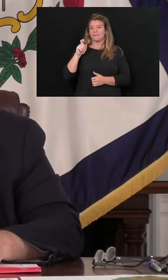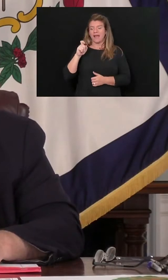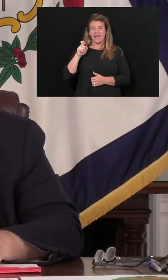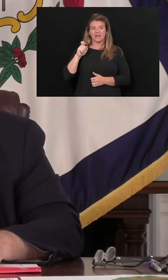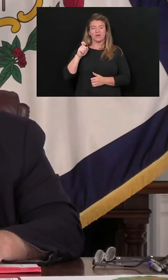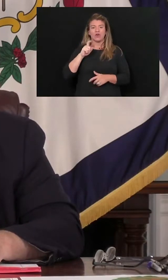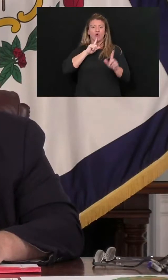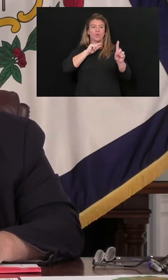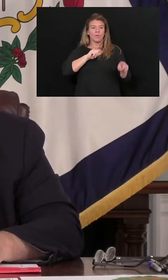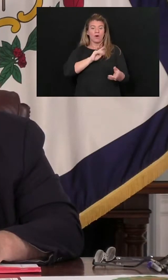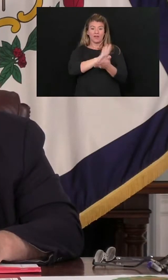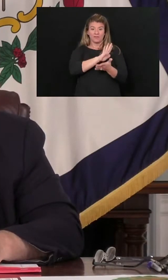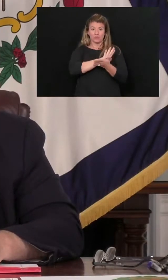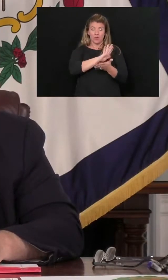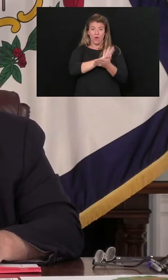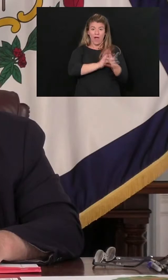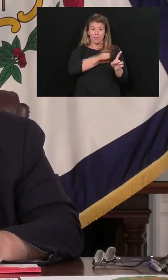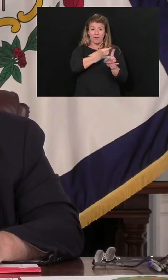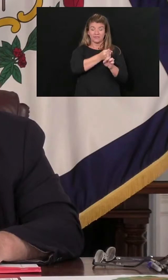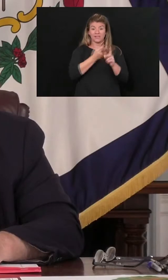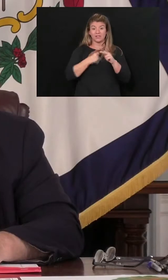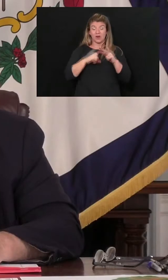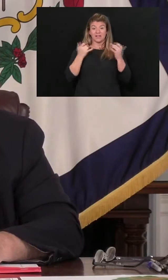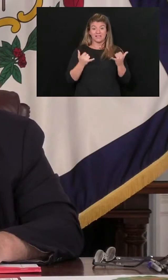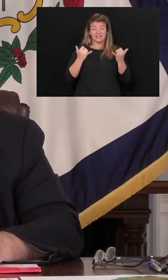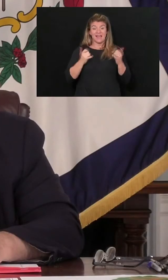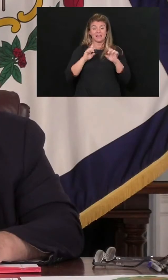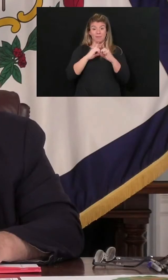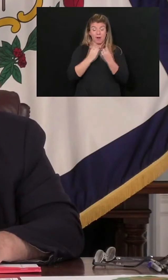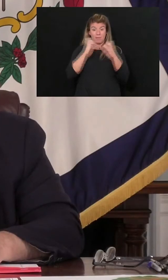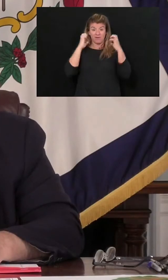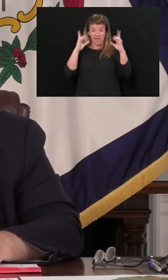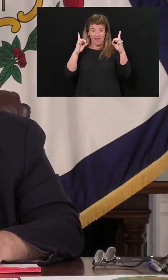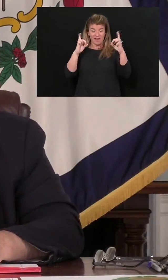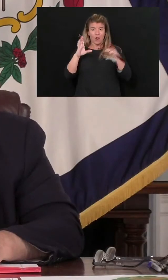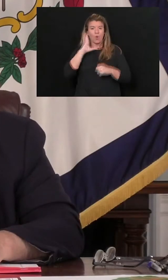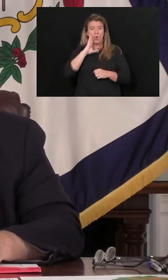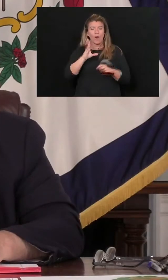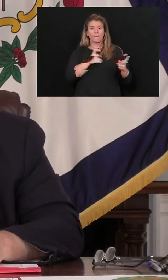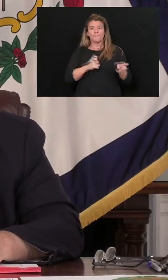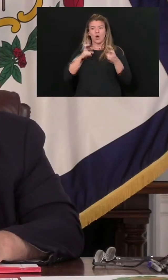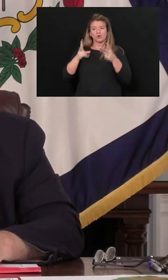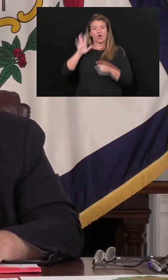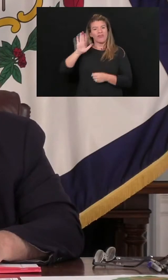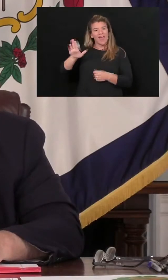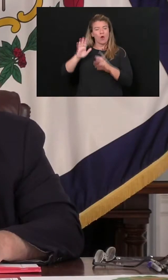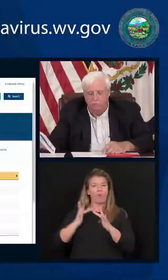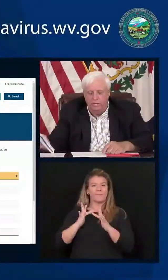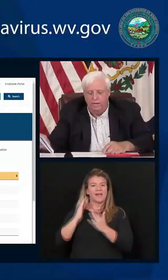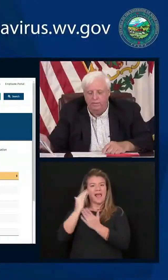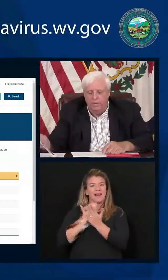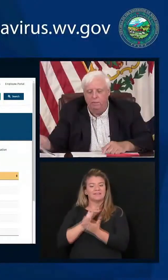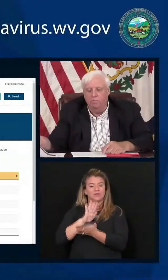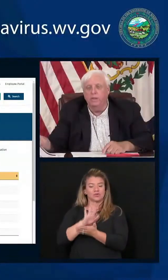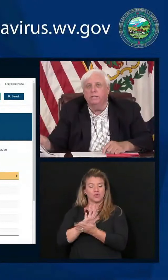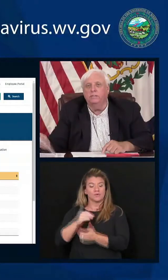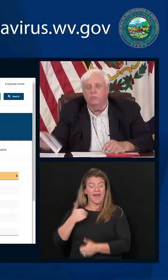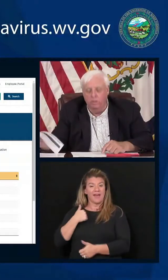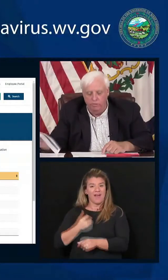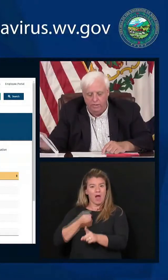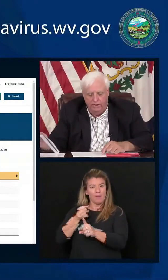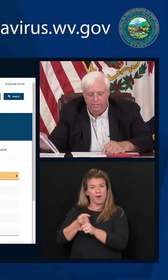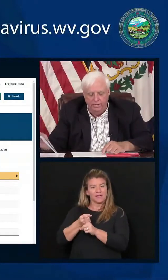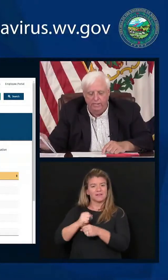of school outbreaks. And beginning today, the Department of Ed will post on their website a list of schools that have outbreaks